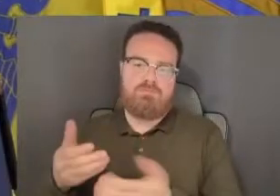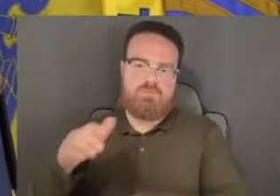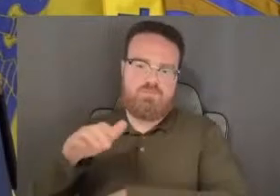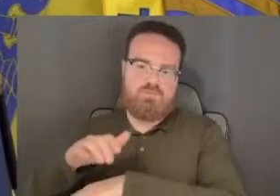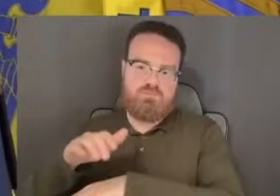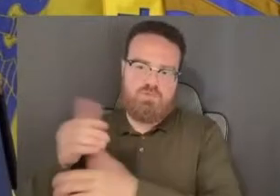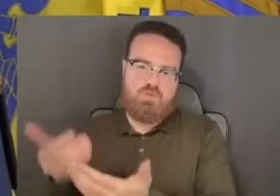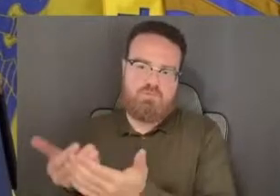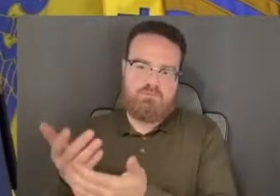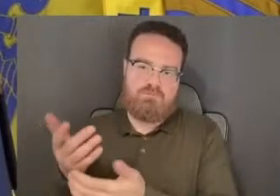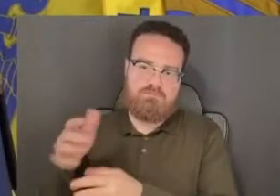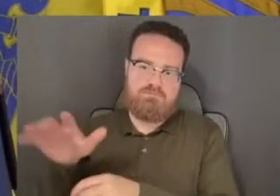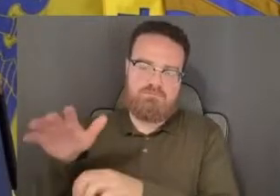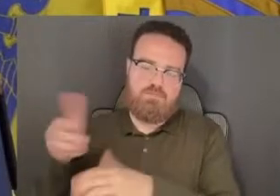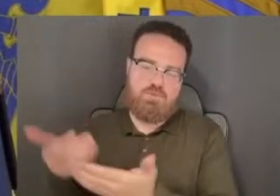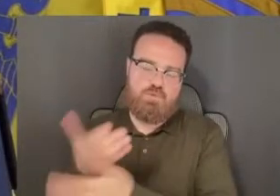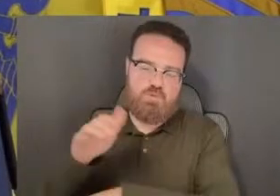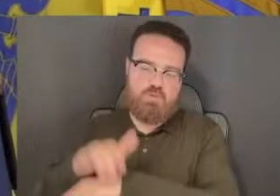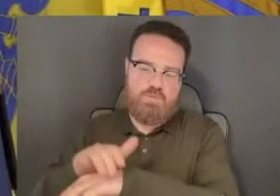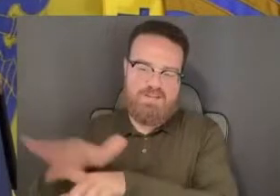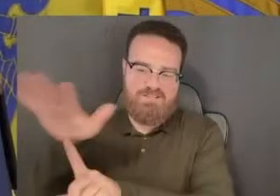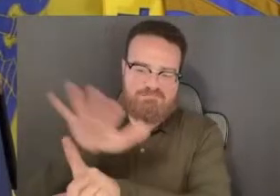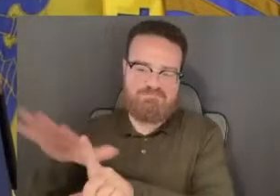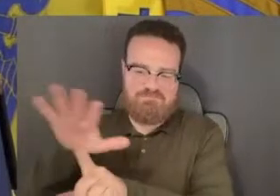children, specifically